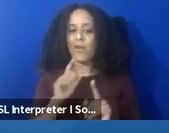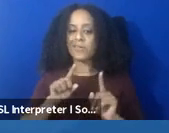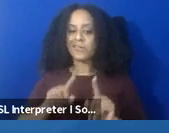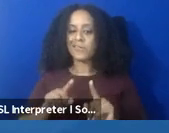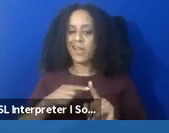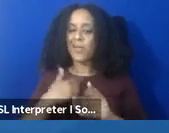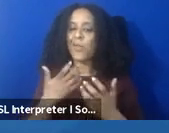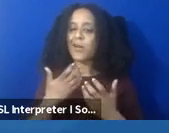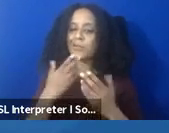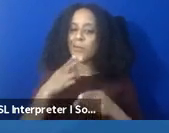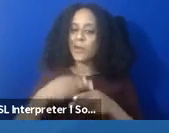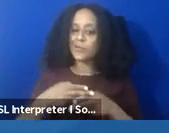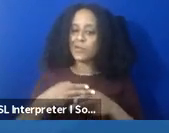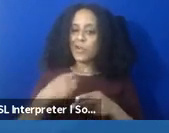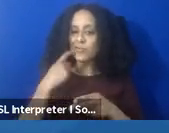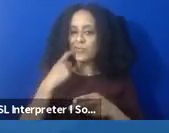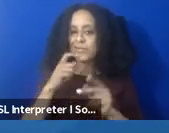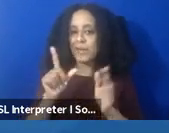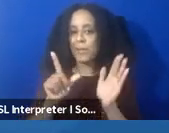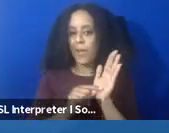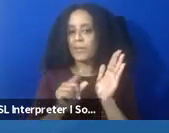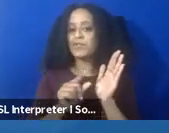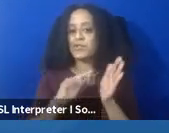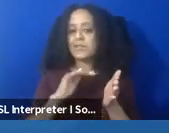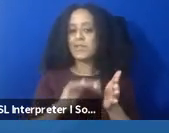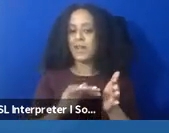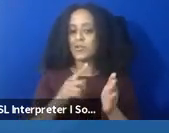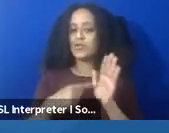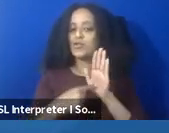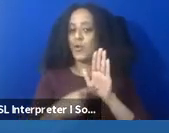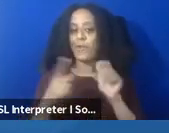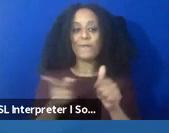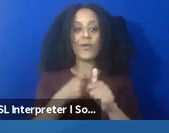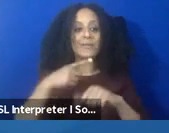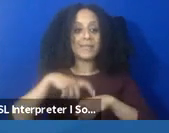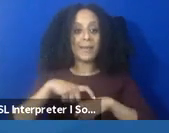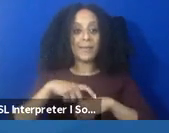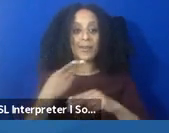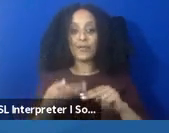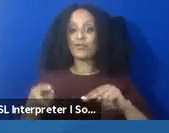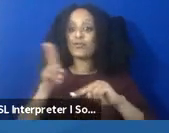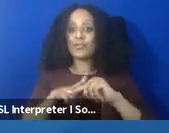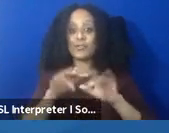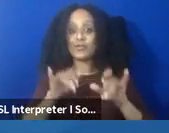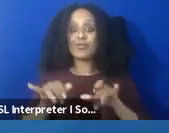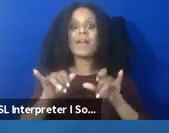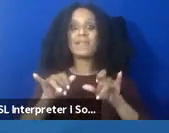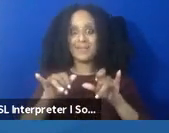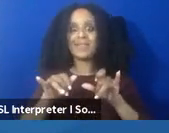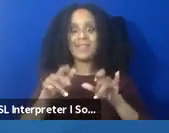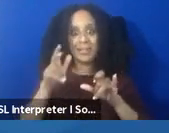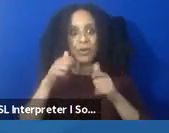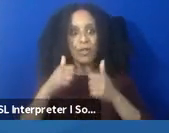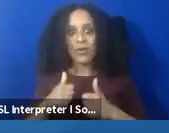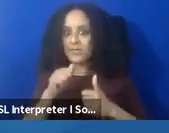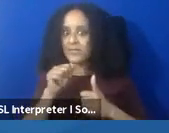kindly mention at this point that I recently published a study that showed for the first time that the increasing trend in hearing loss prevalence is not related